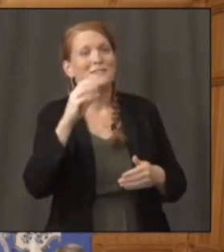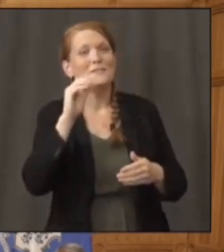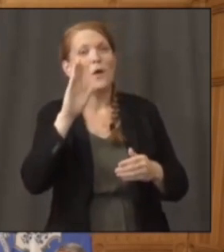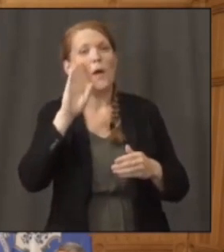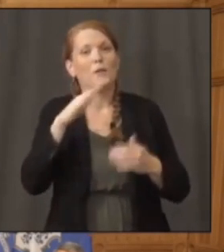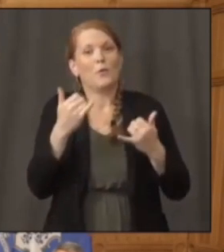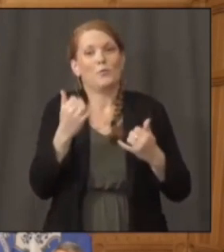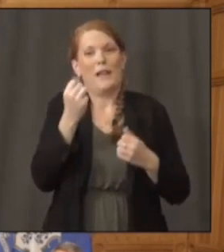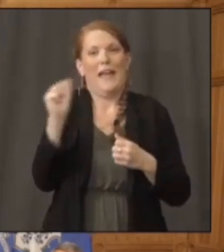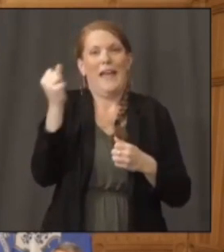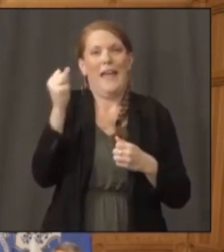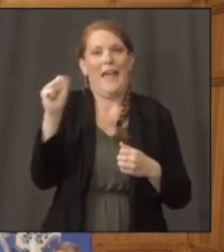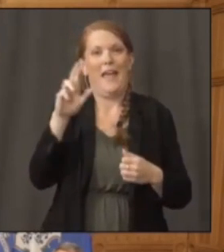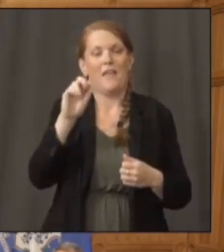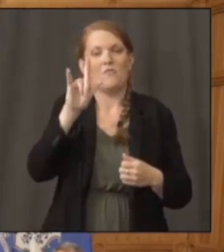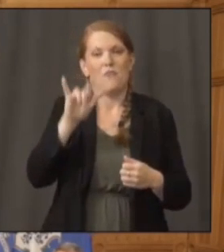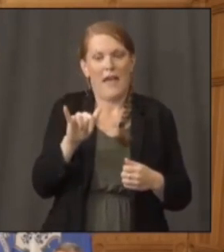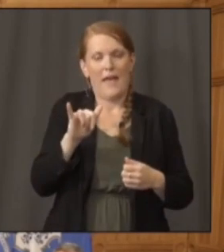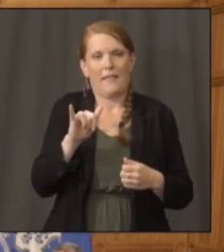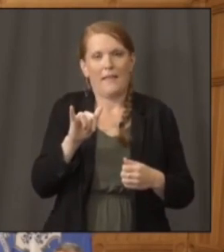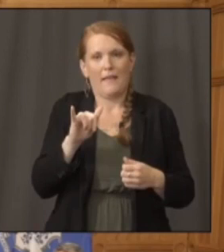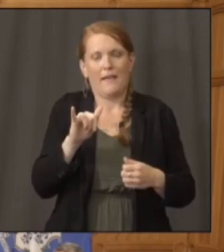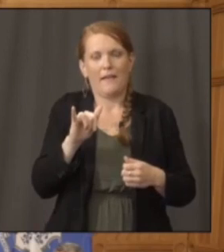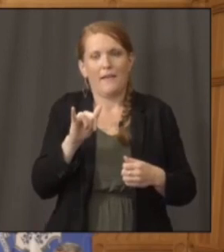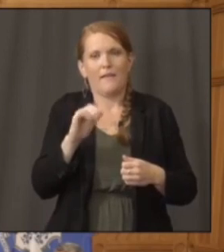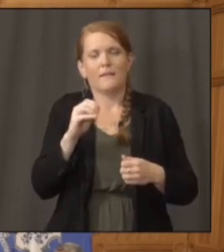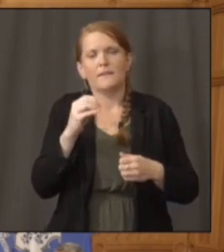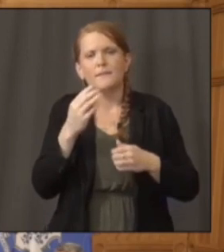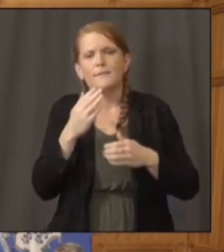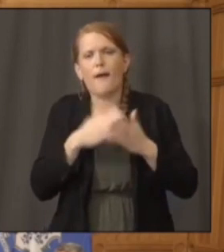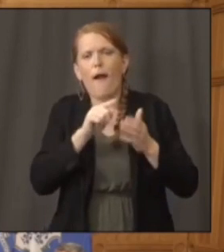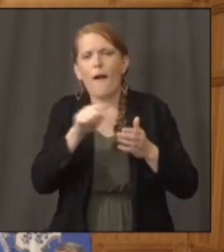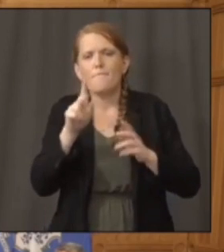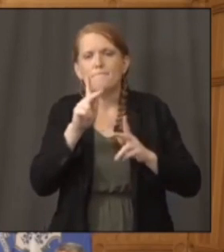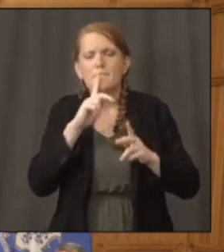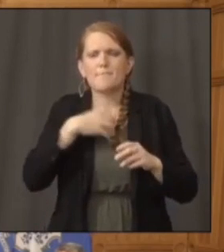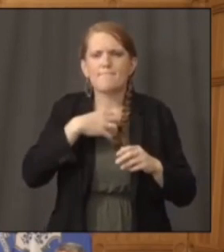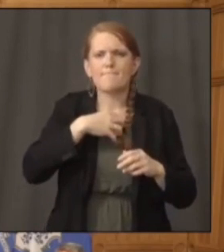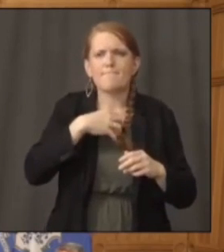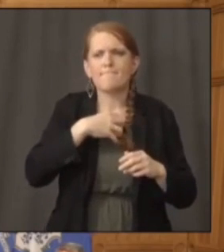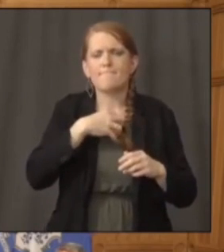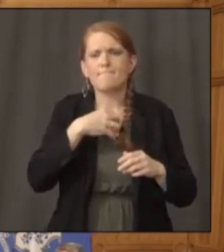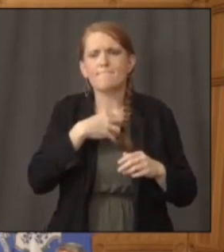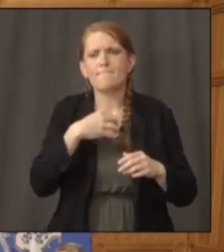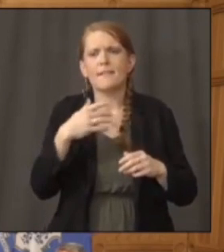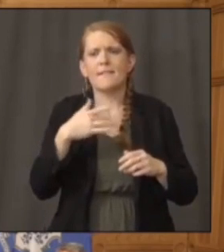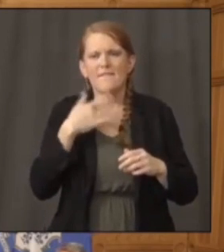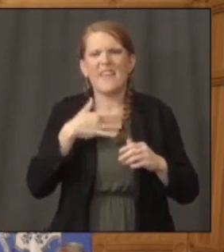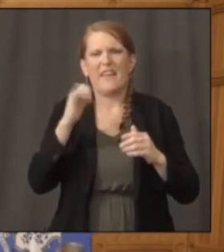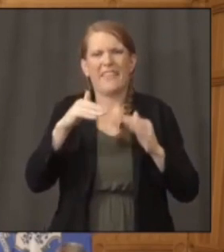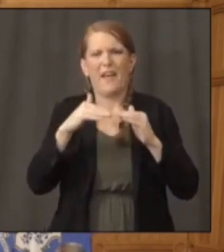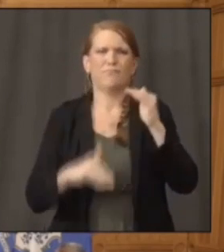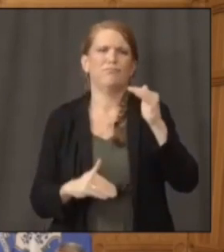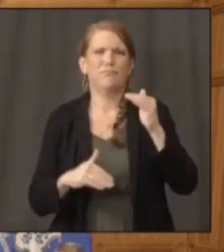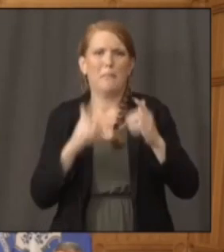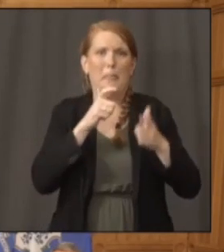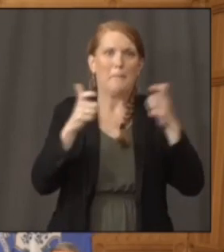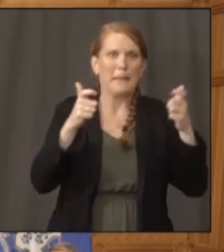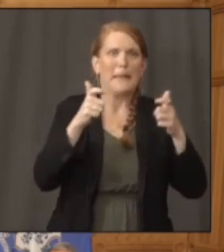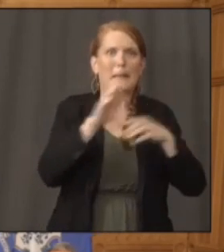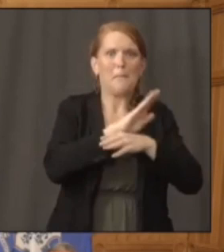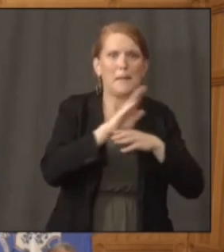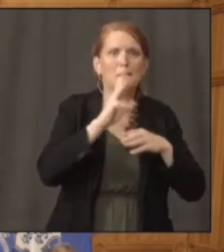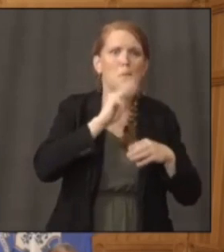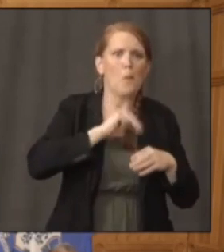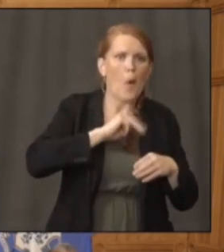and it came up in one of your earlier questions, was there a disparity in the treatment of big box retailers versus small?